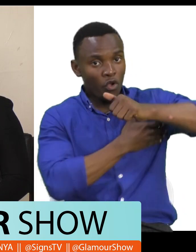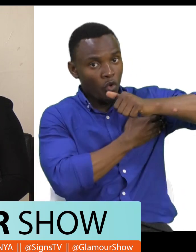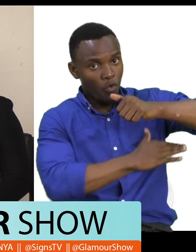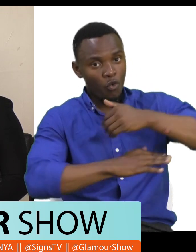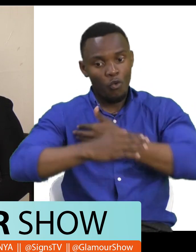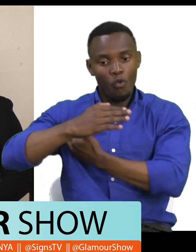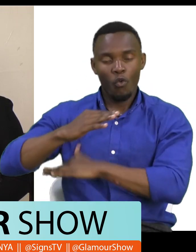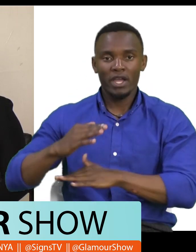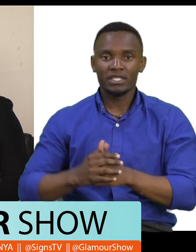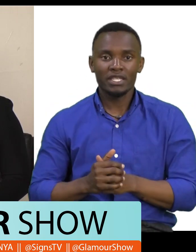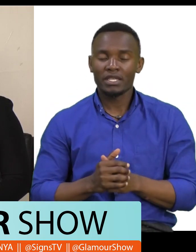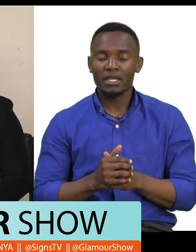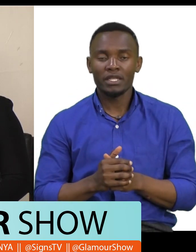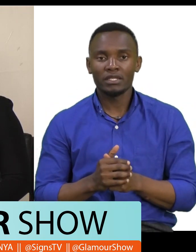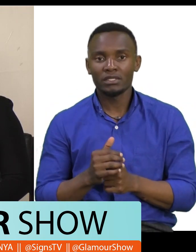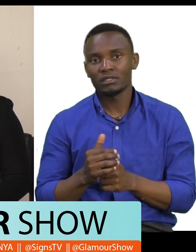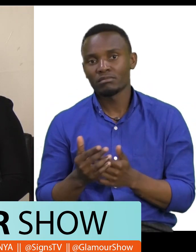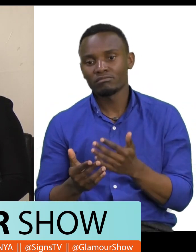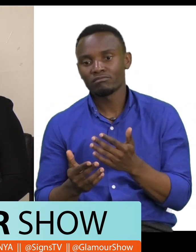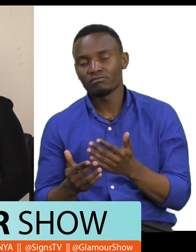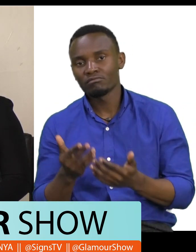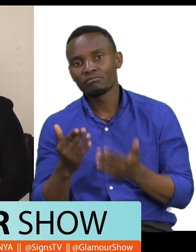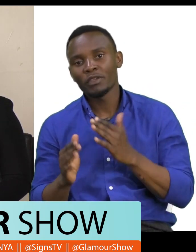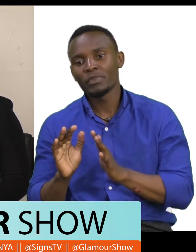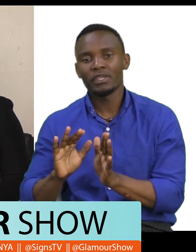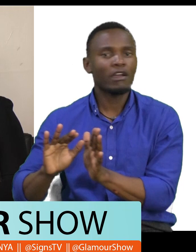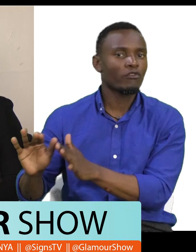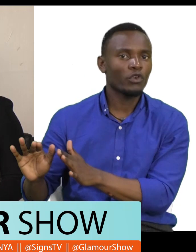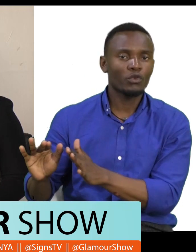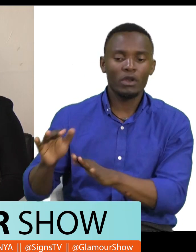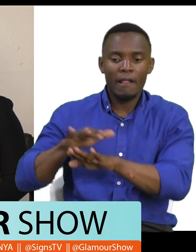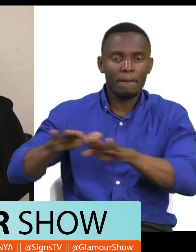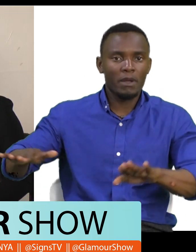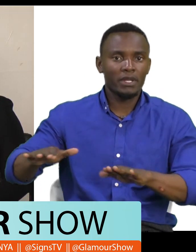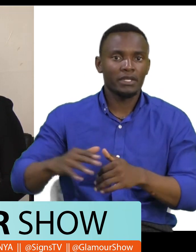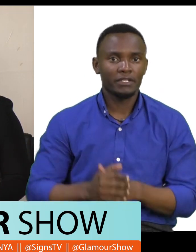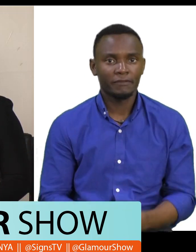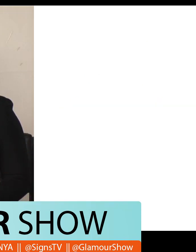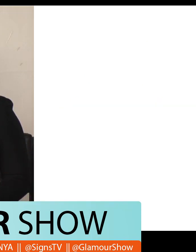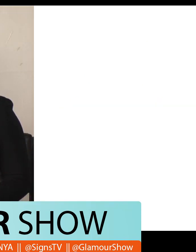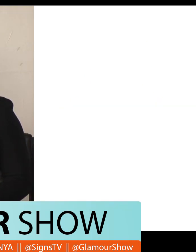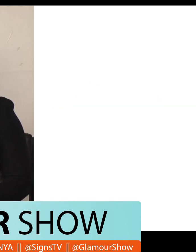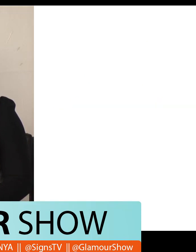waxing other than maybe that permanent hair removal method.